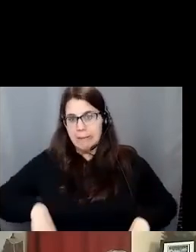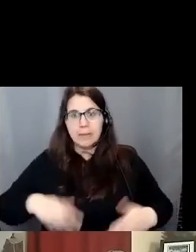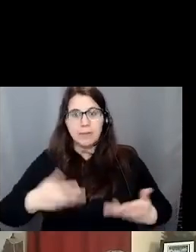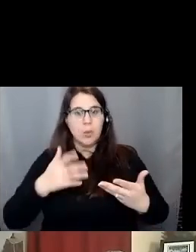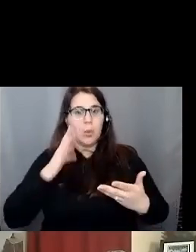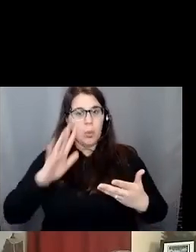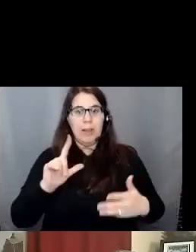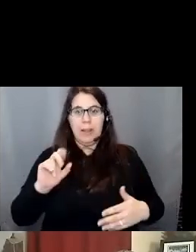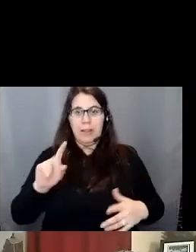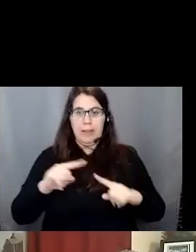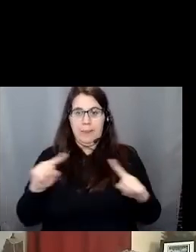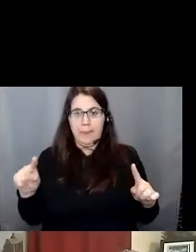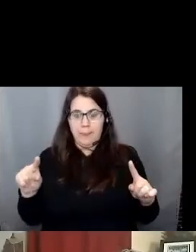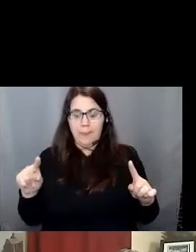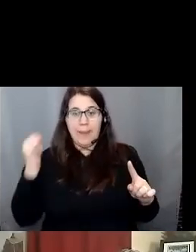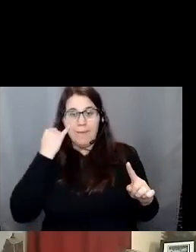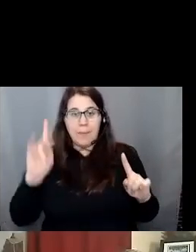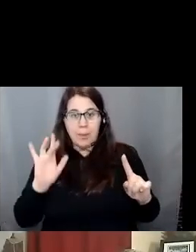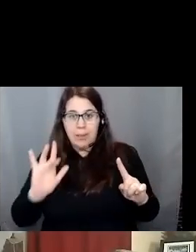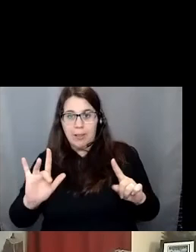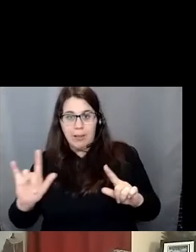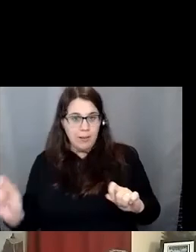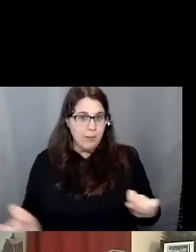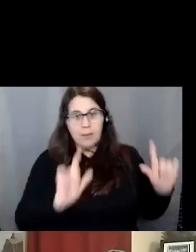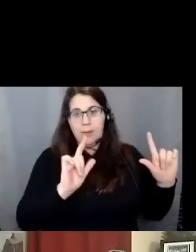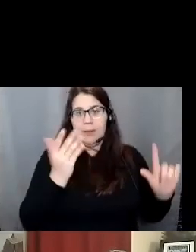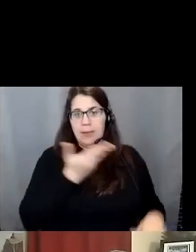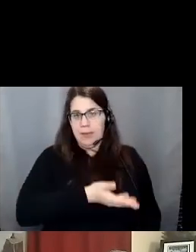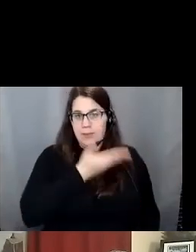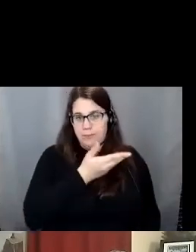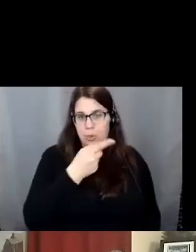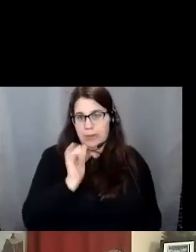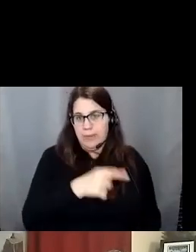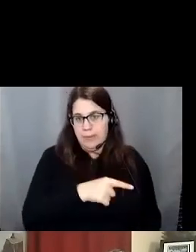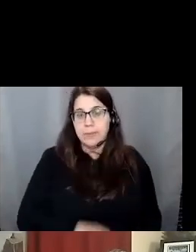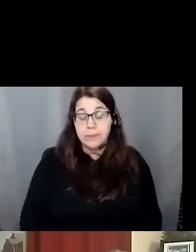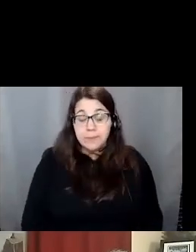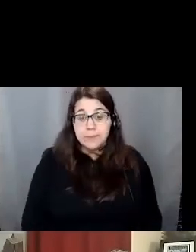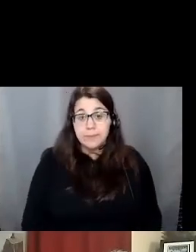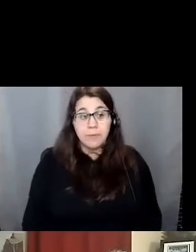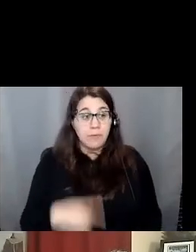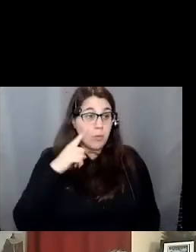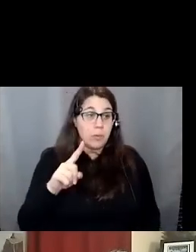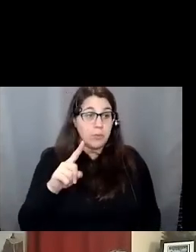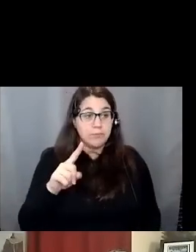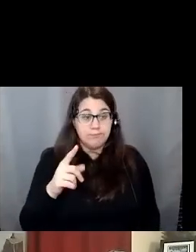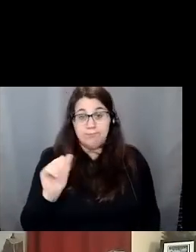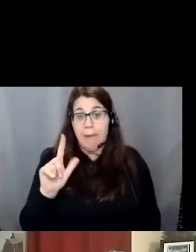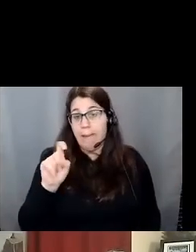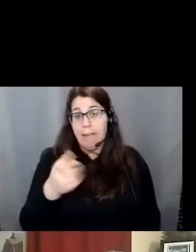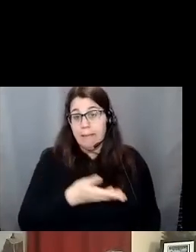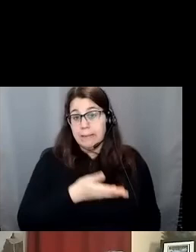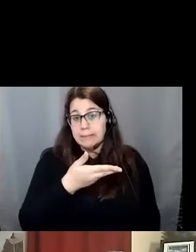a link, and when they click on the link, they come directly to this contribution page for Alex, where they can click on the